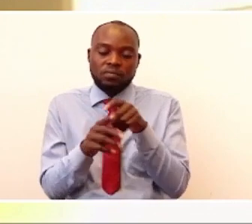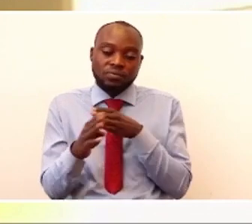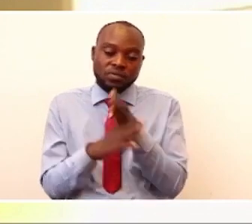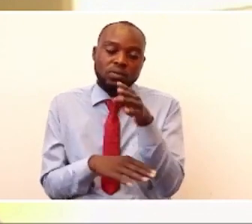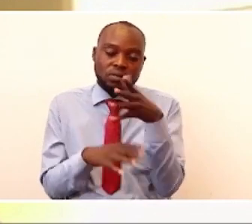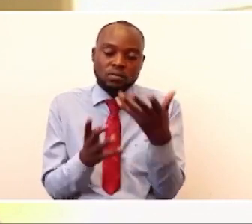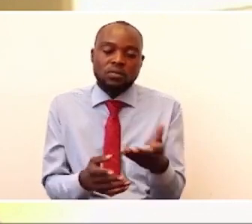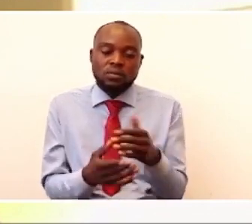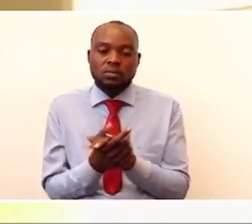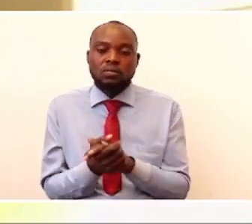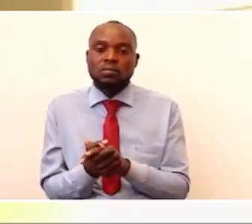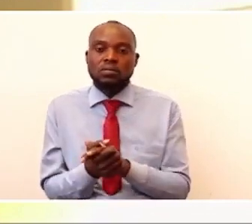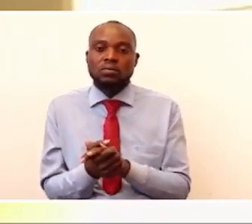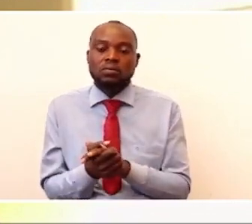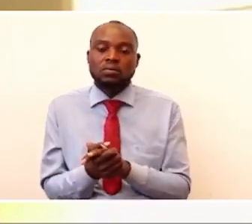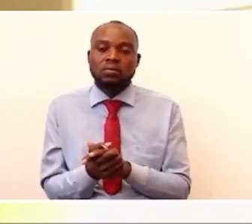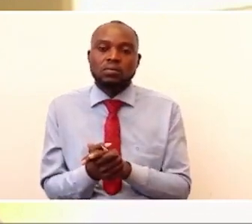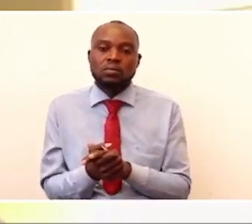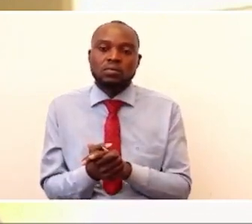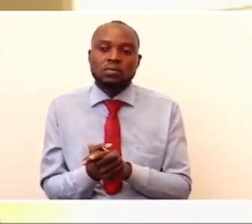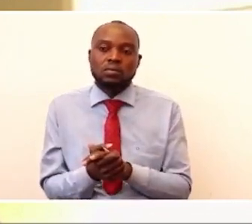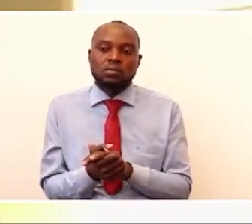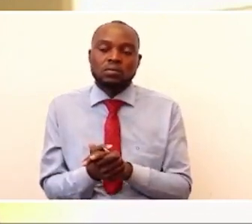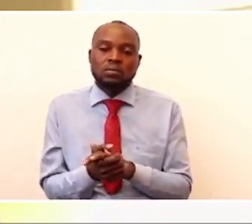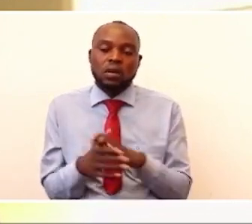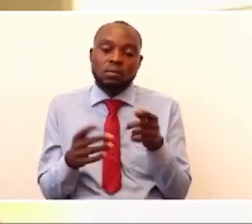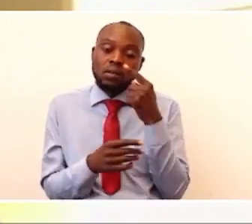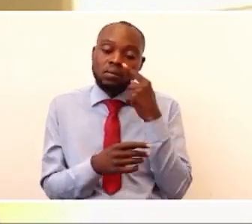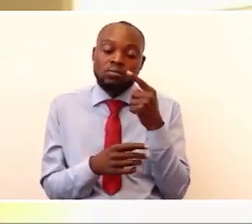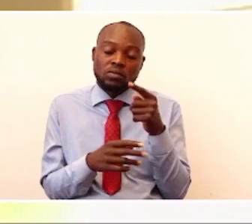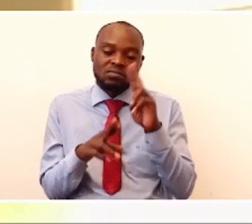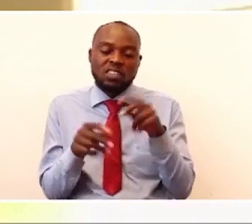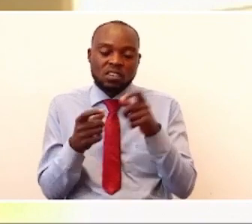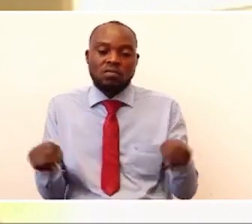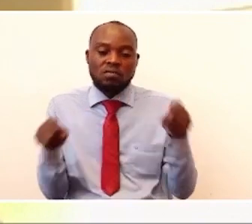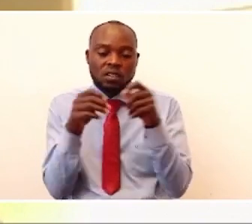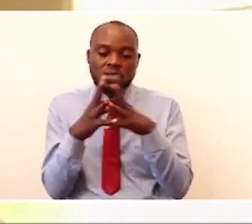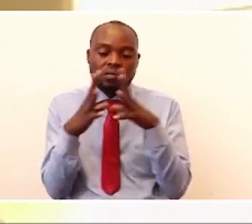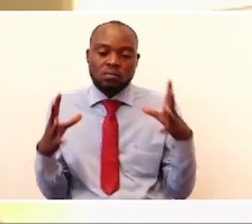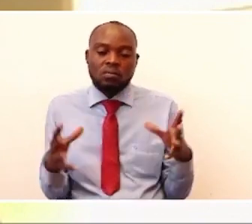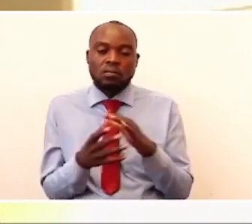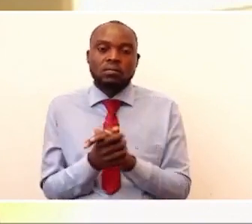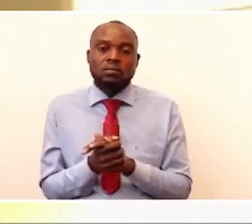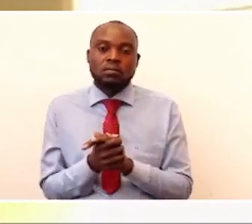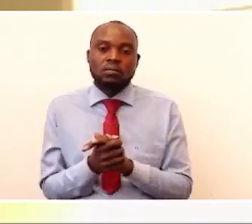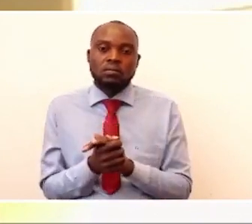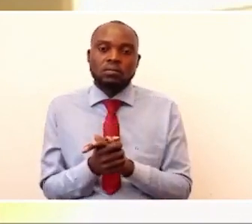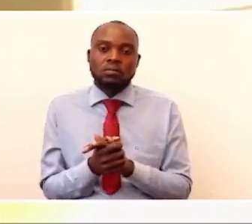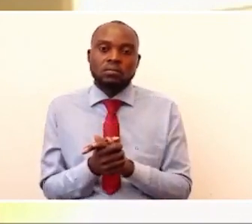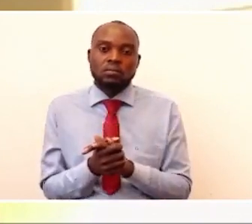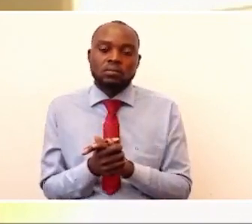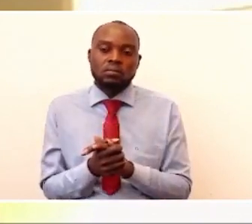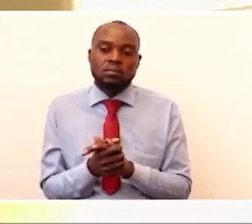world, as always, regulation becomes very important. And I fully agree